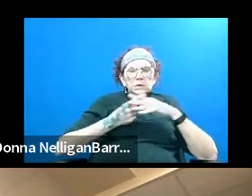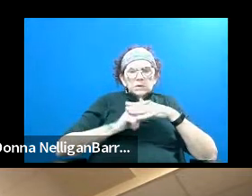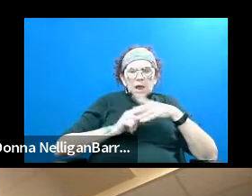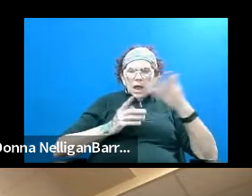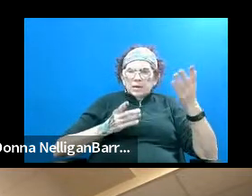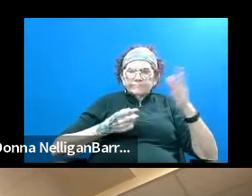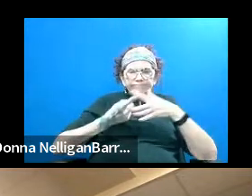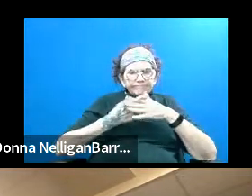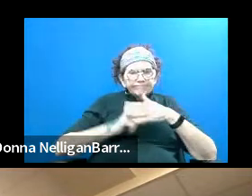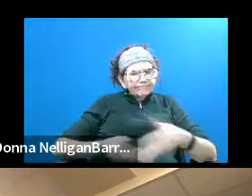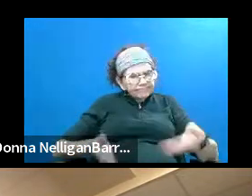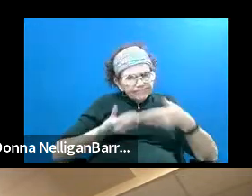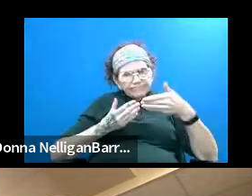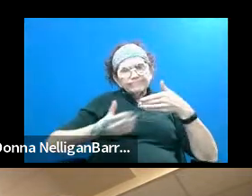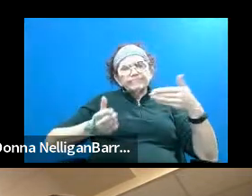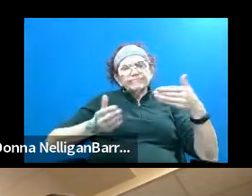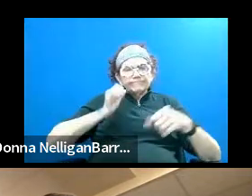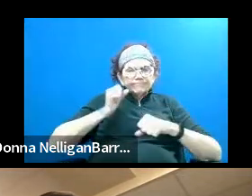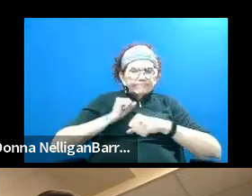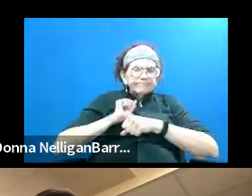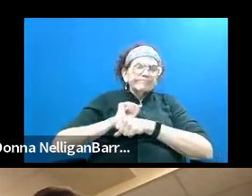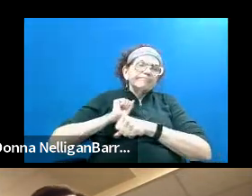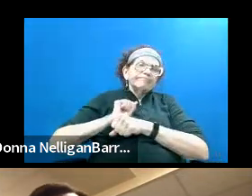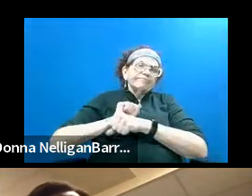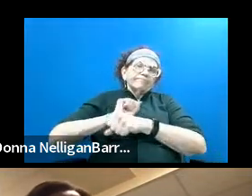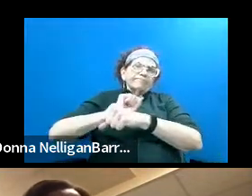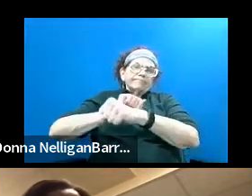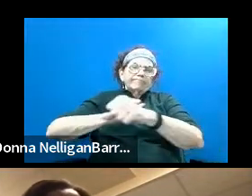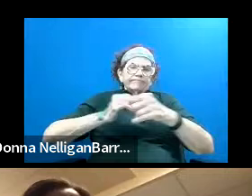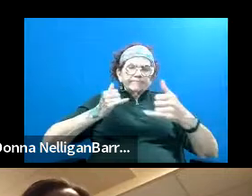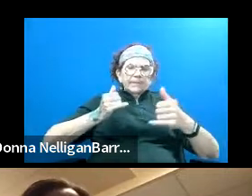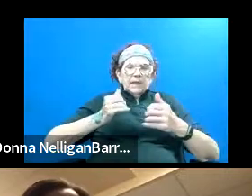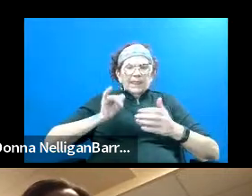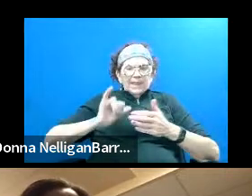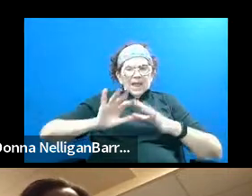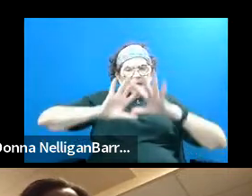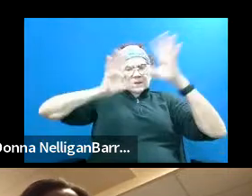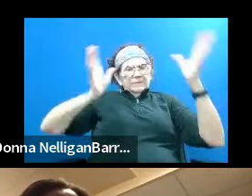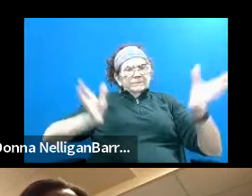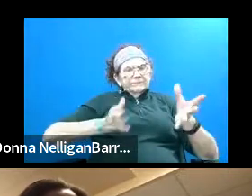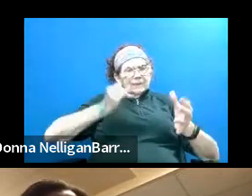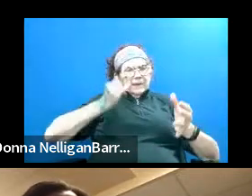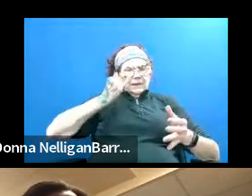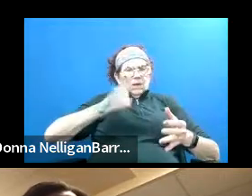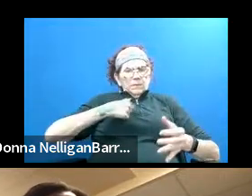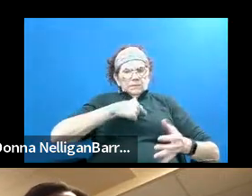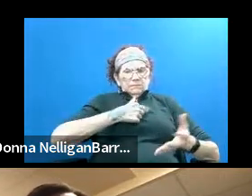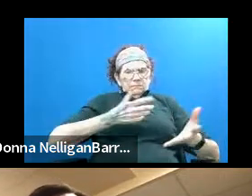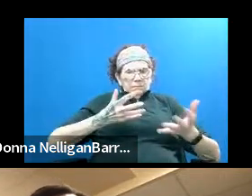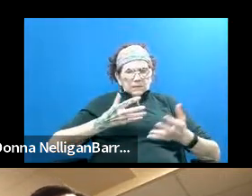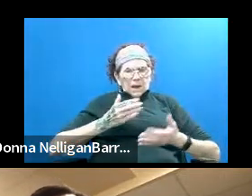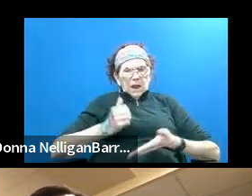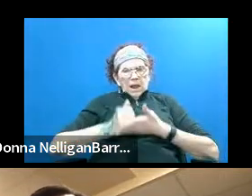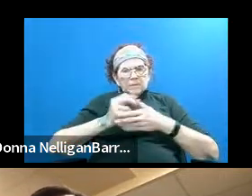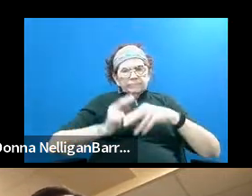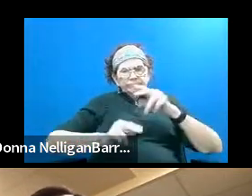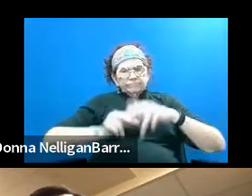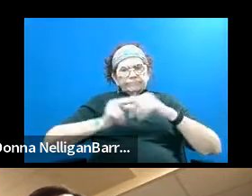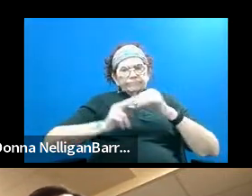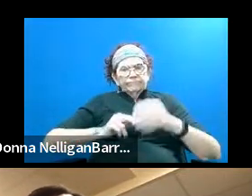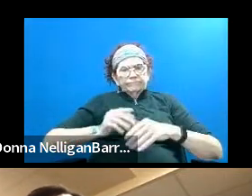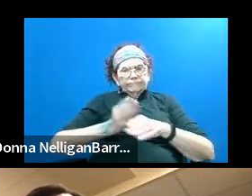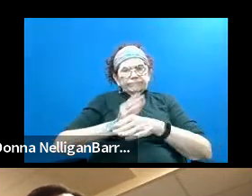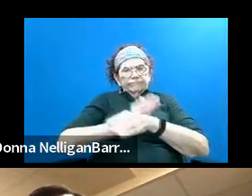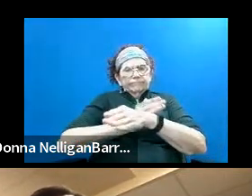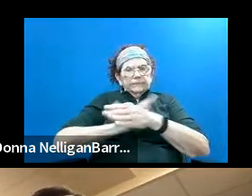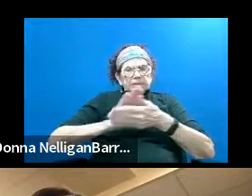really excited about, and certainly on behalf of ROC 2025's board, something that we're really excited about helping the city with. So thank you very